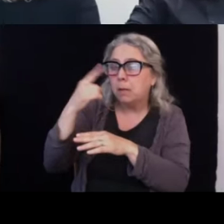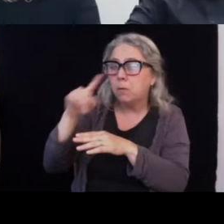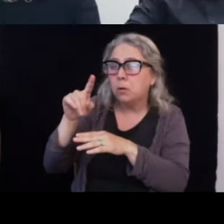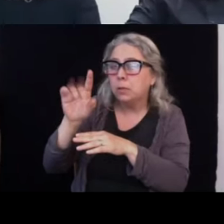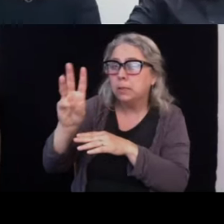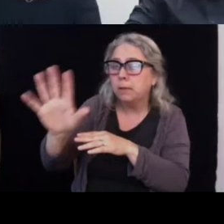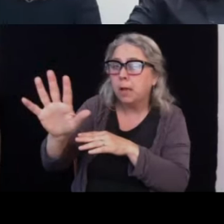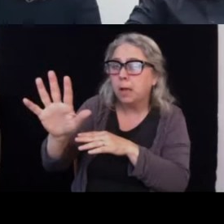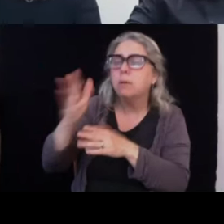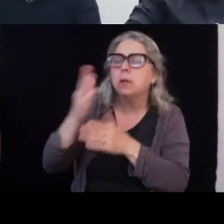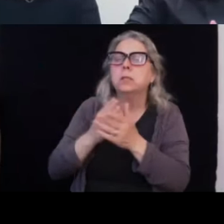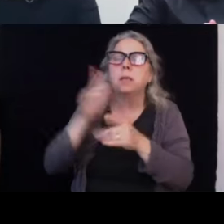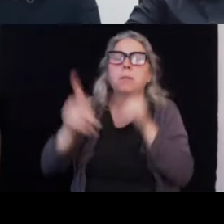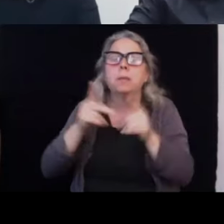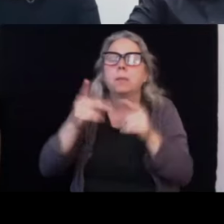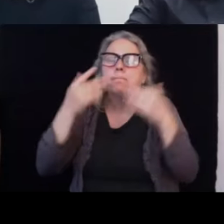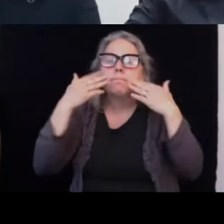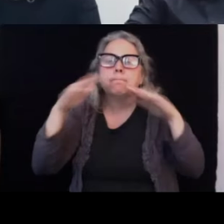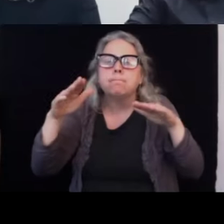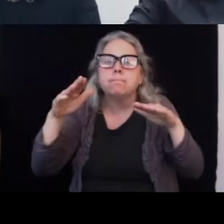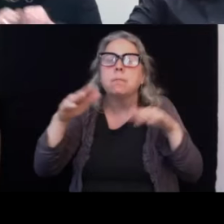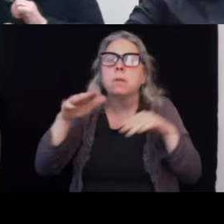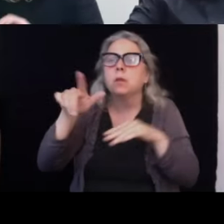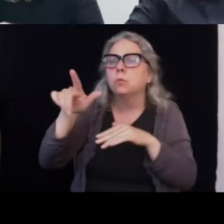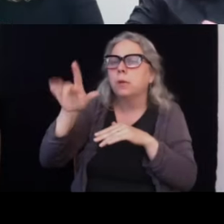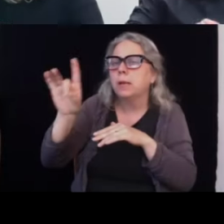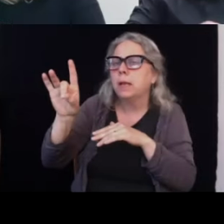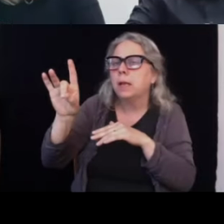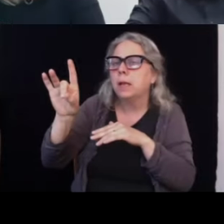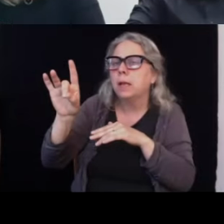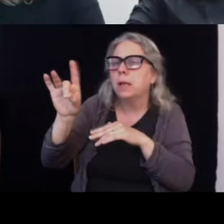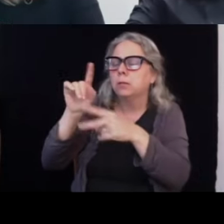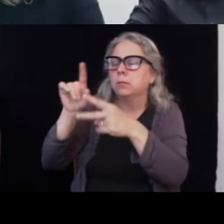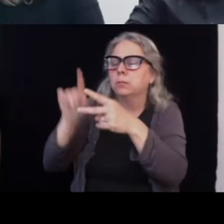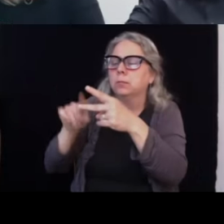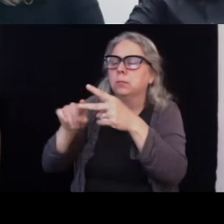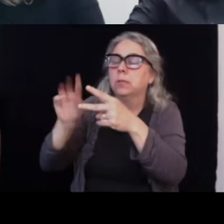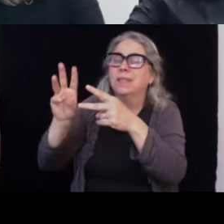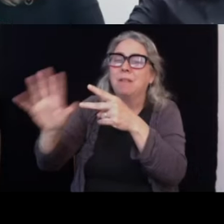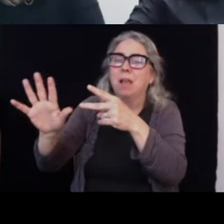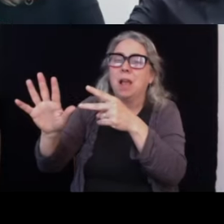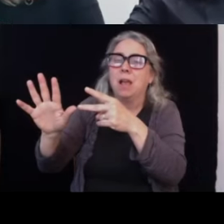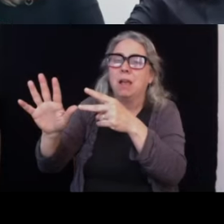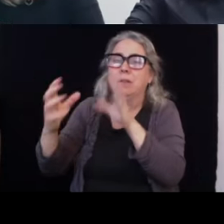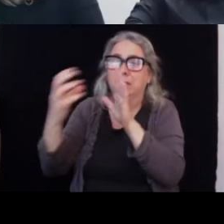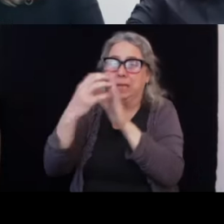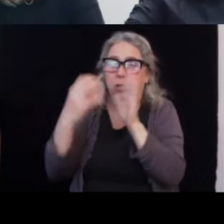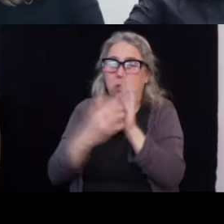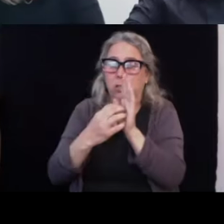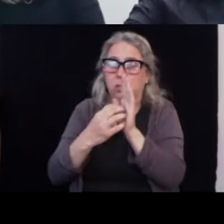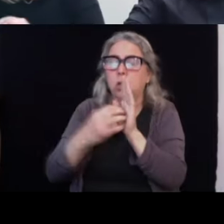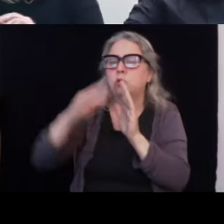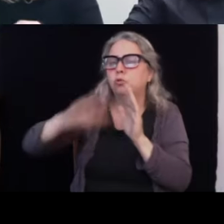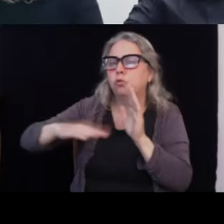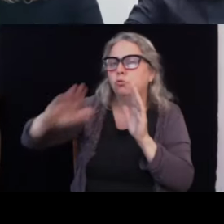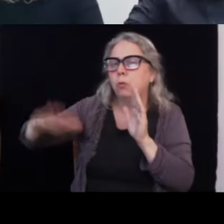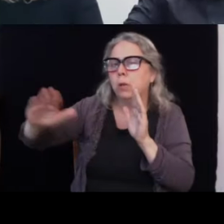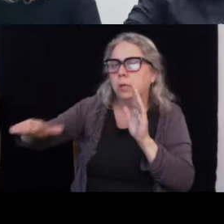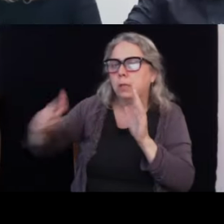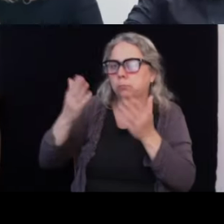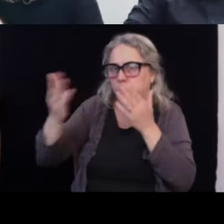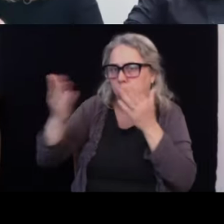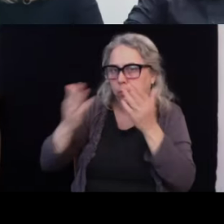of those people that may not be familiar, 28 and 65, those sections are children's services.